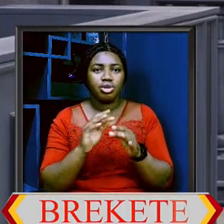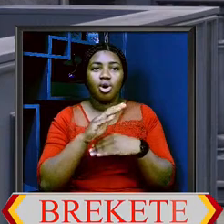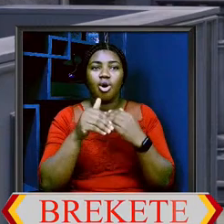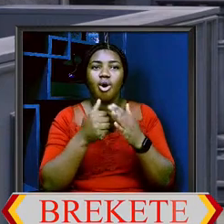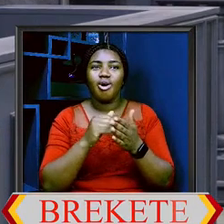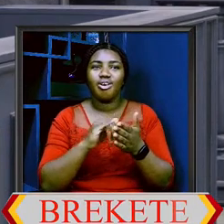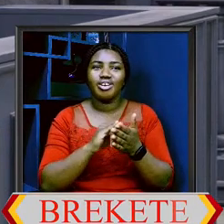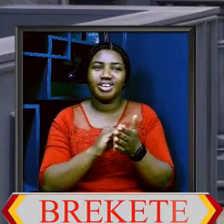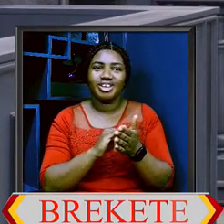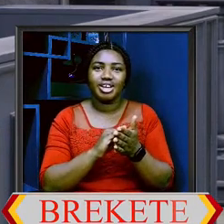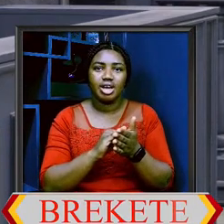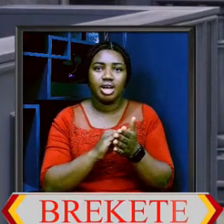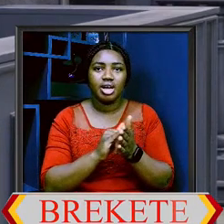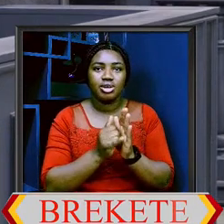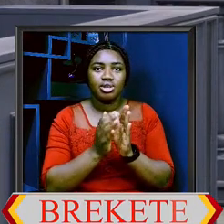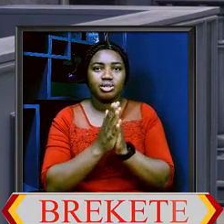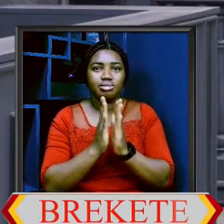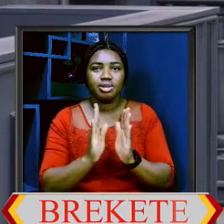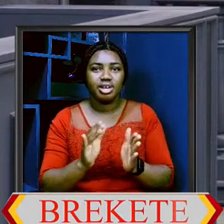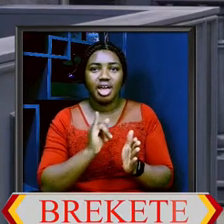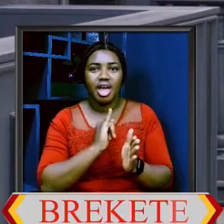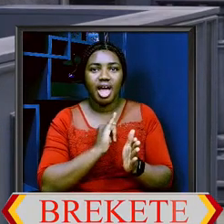wask back